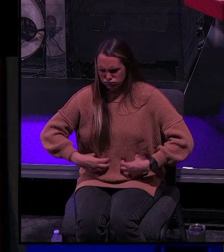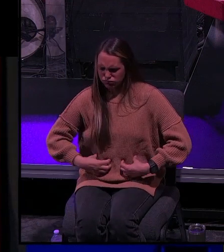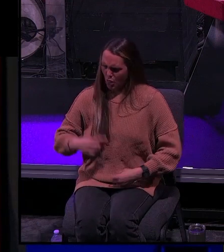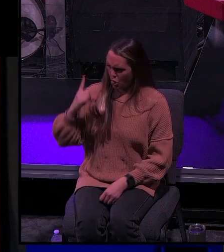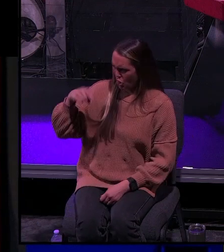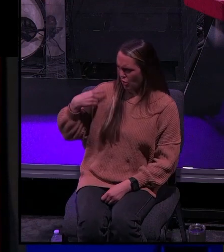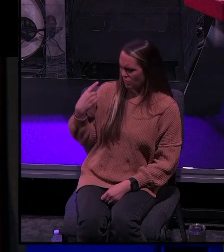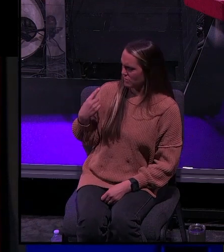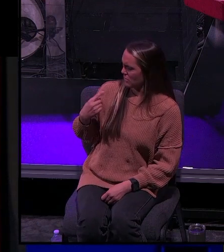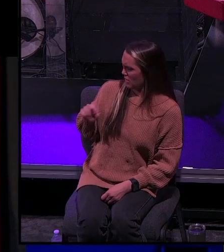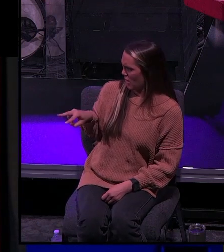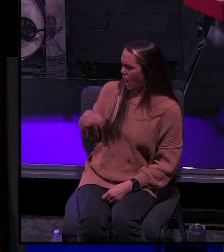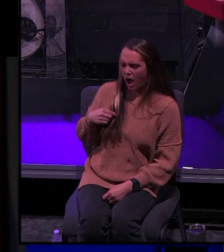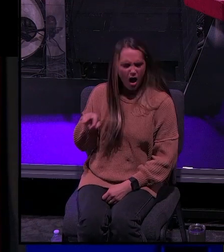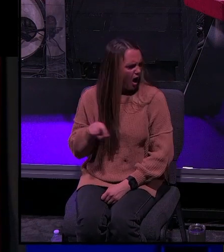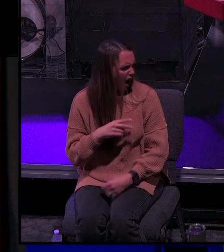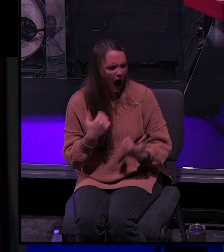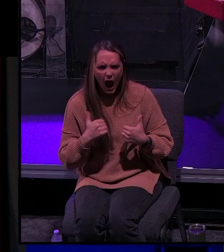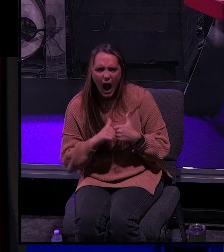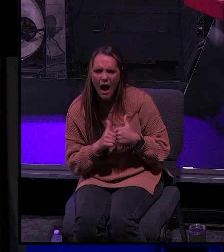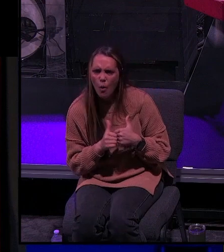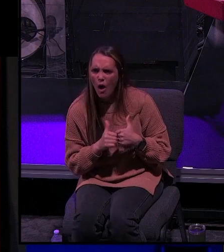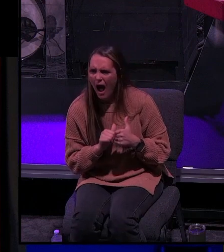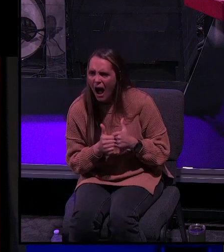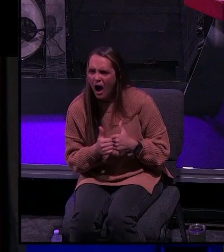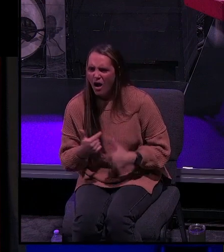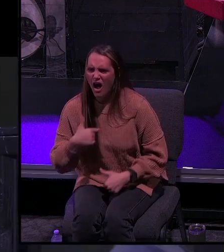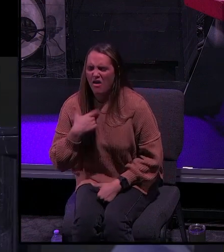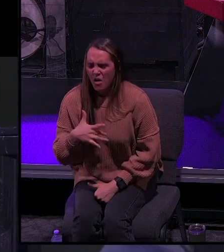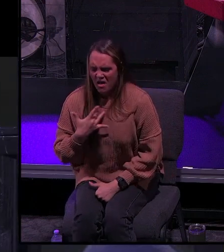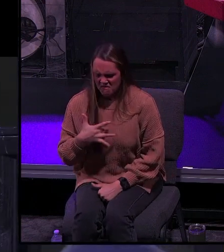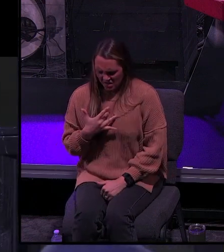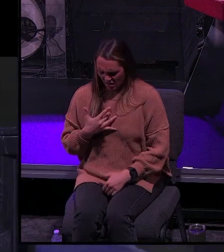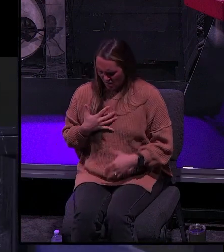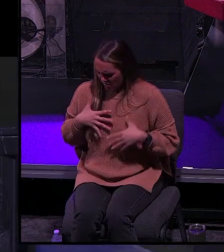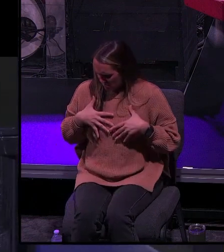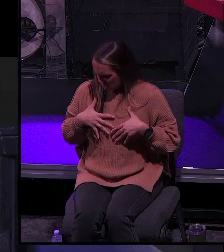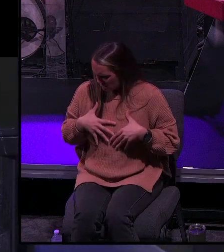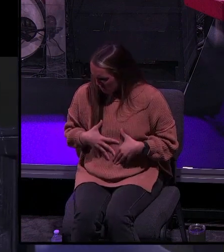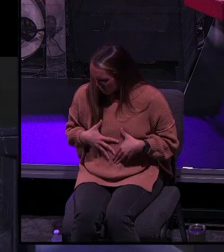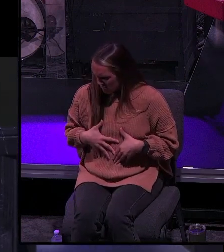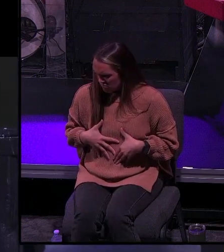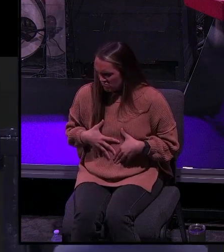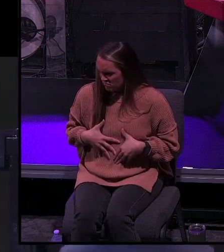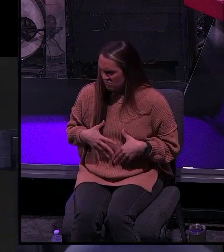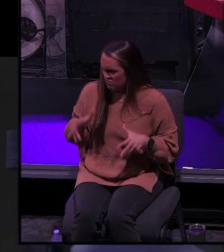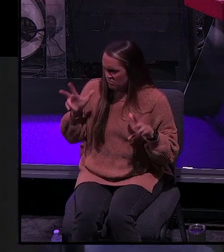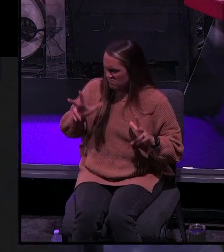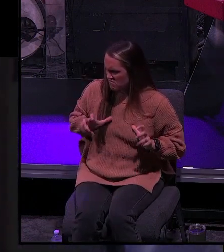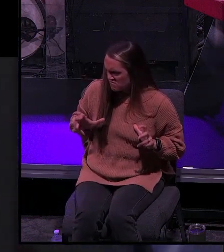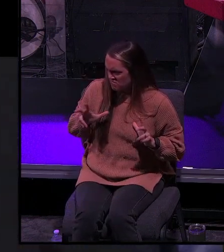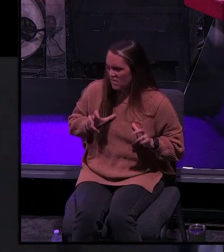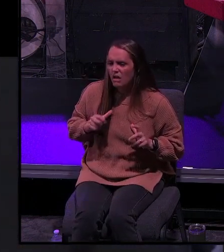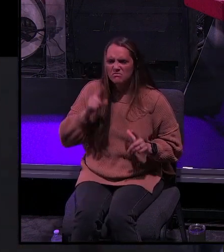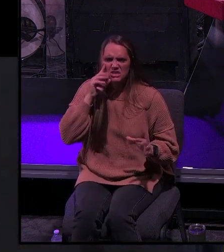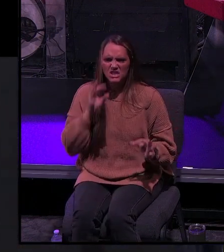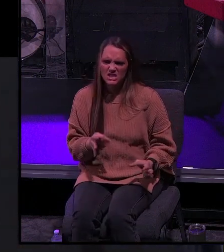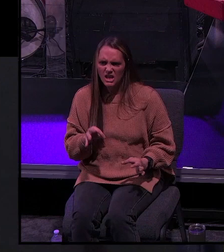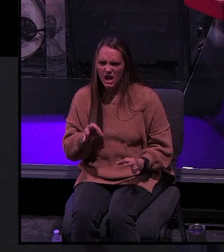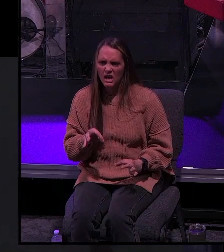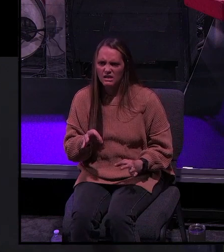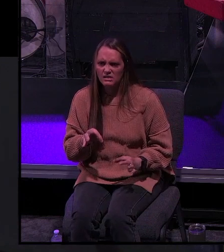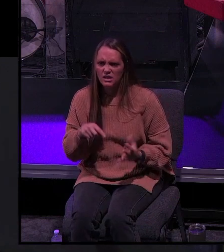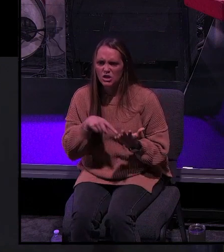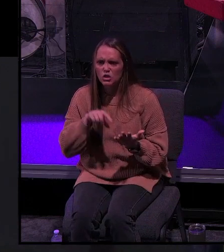how can that happen? And so I'll get all insecure or I'll get envious or whatever. And then I will decide, you know what? Social media is causing